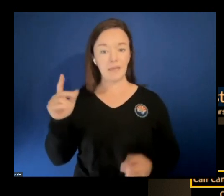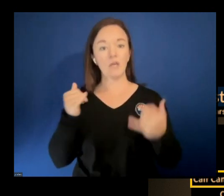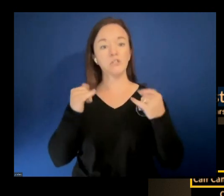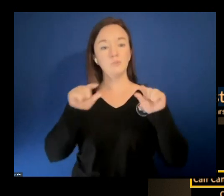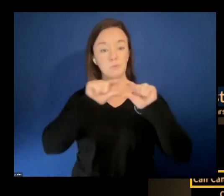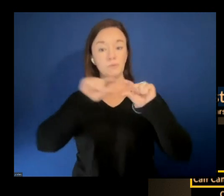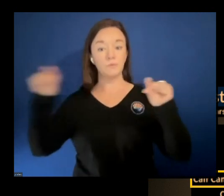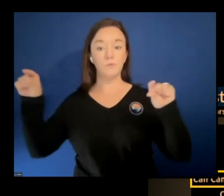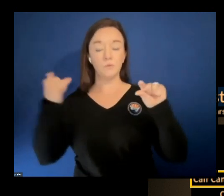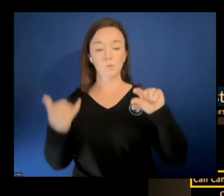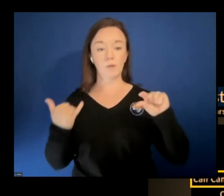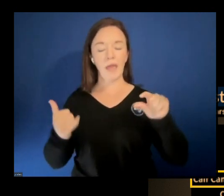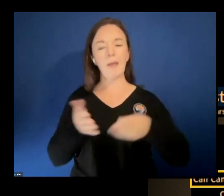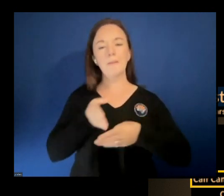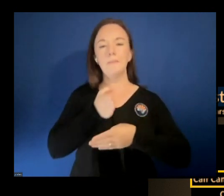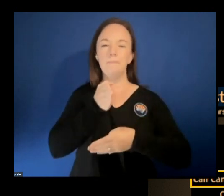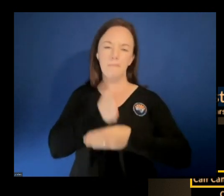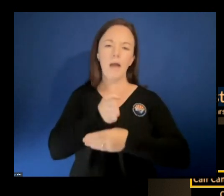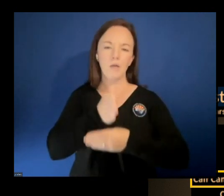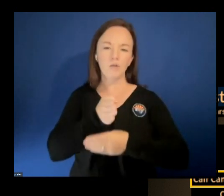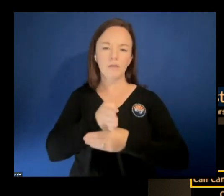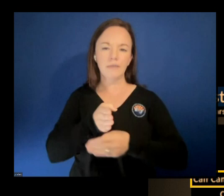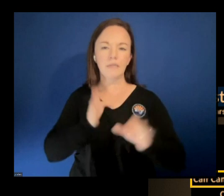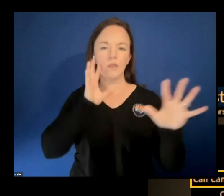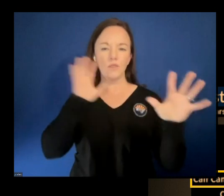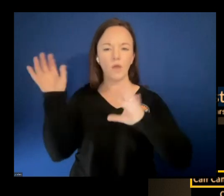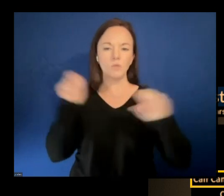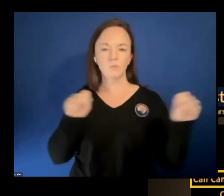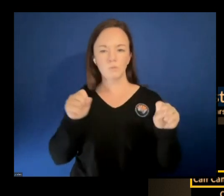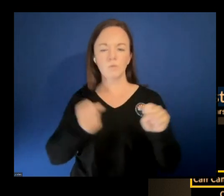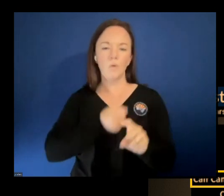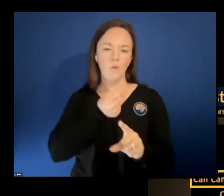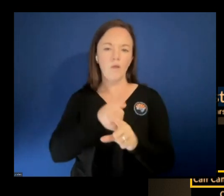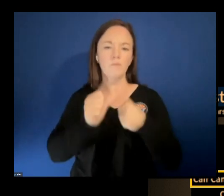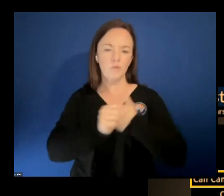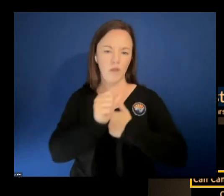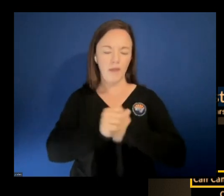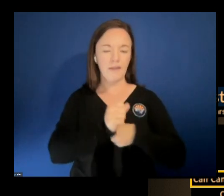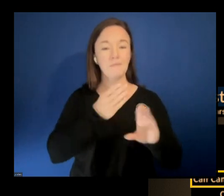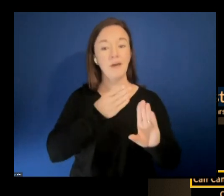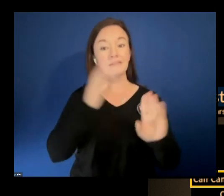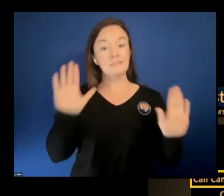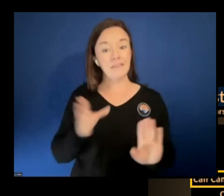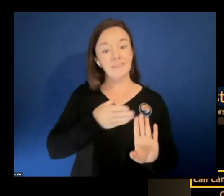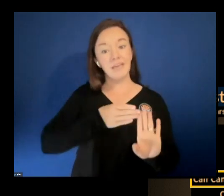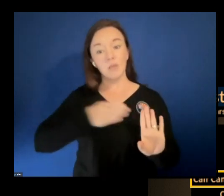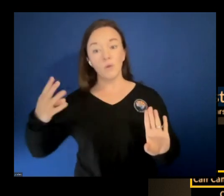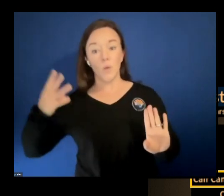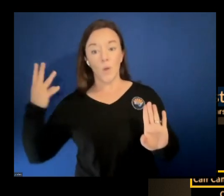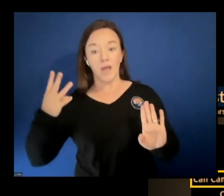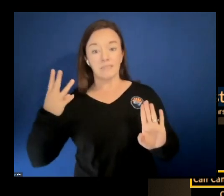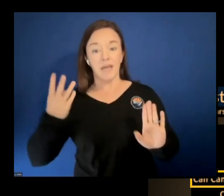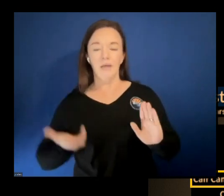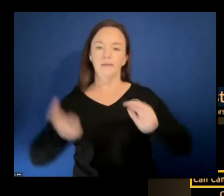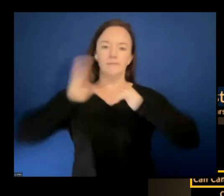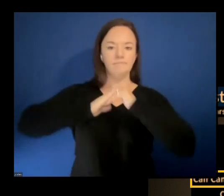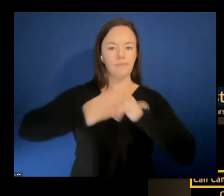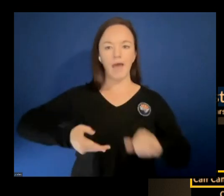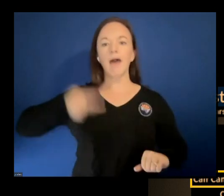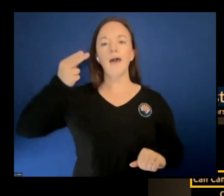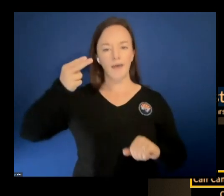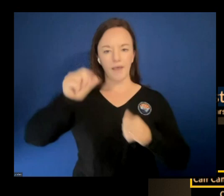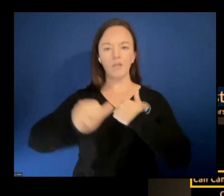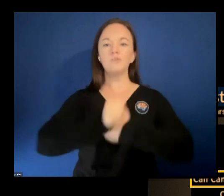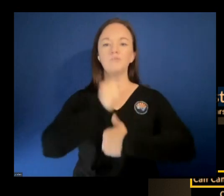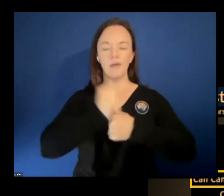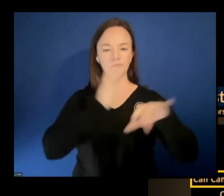moderate threat of thunderstorms. But as we go Sunday through Wednesday, we have a high threat of seeing thunderstorms